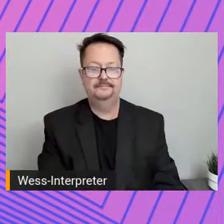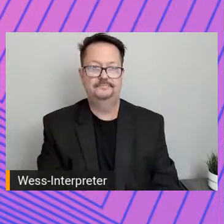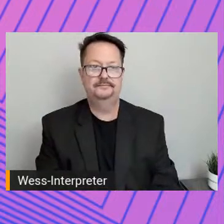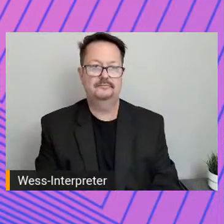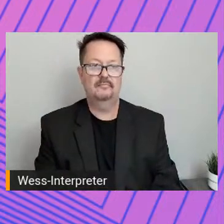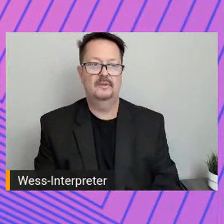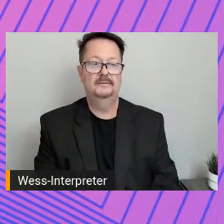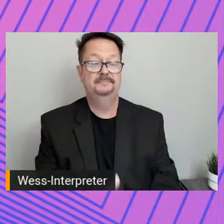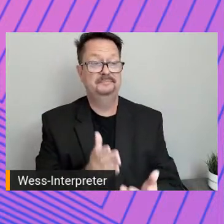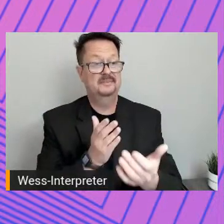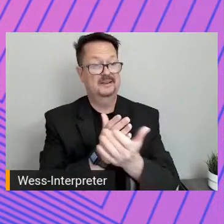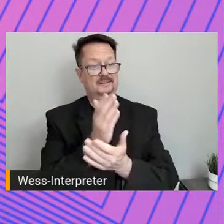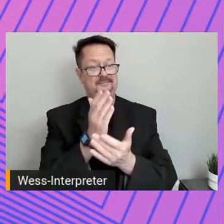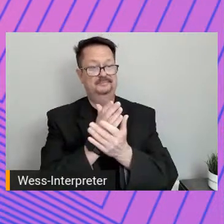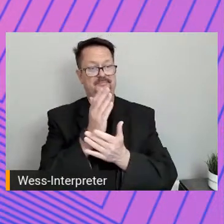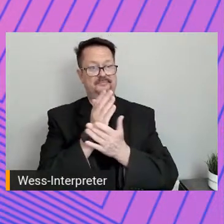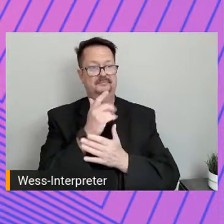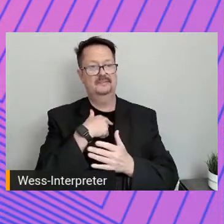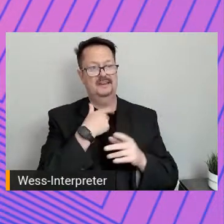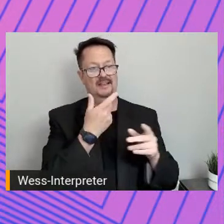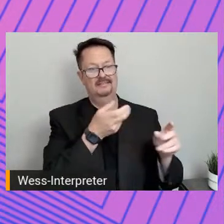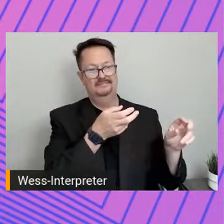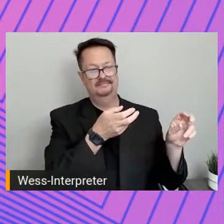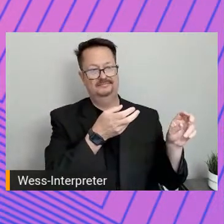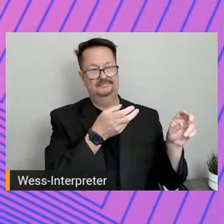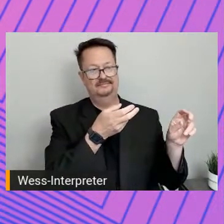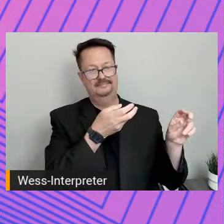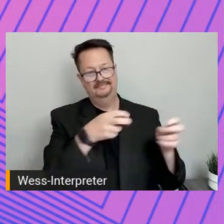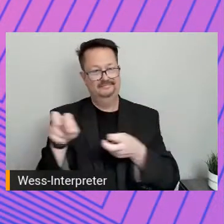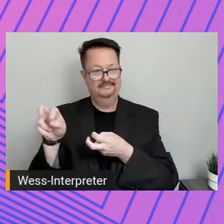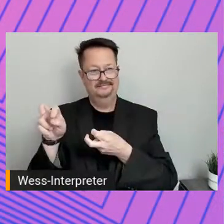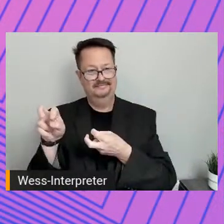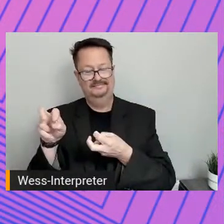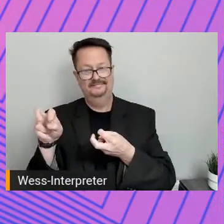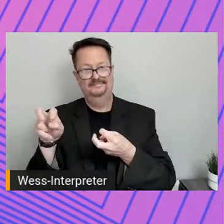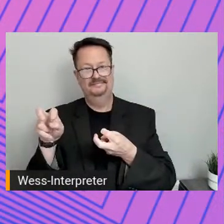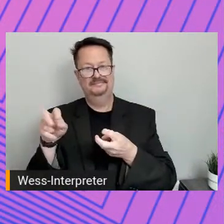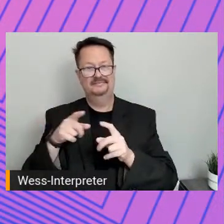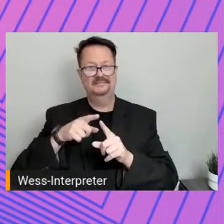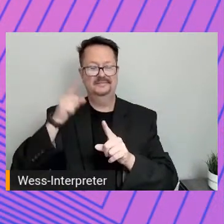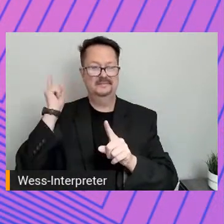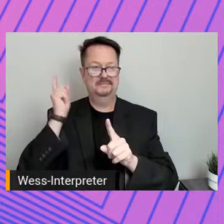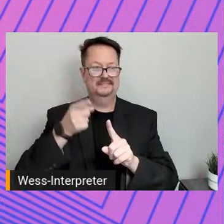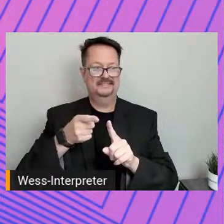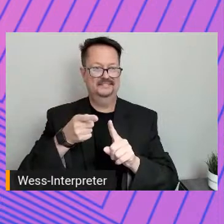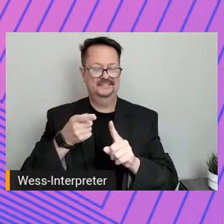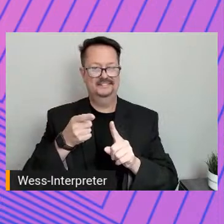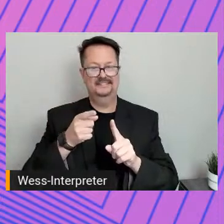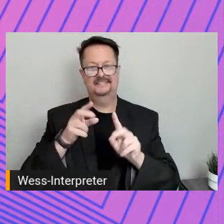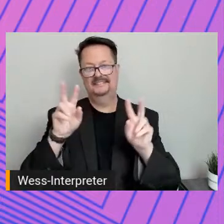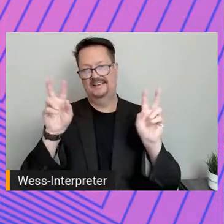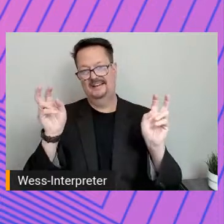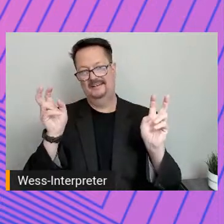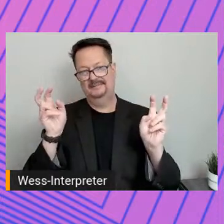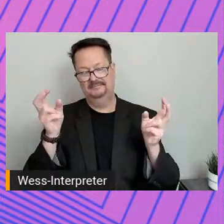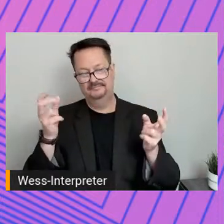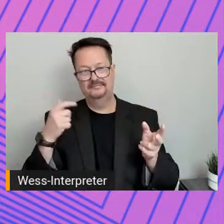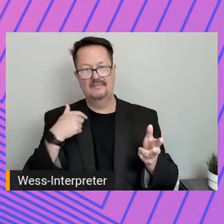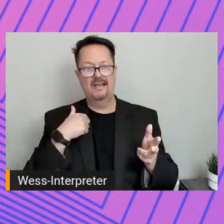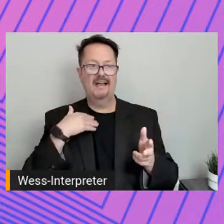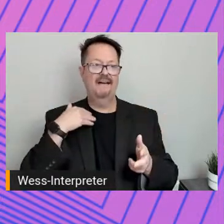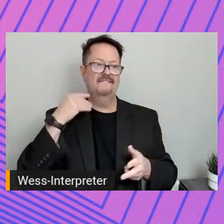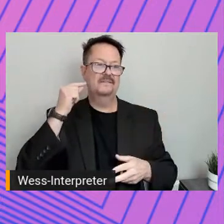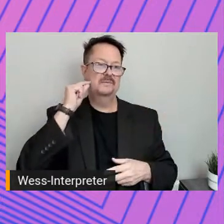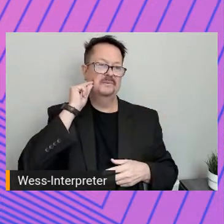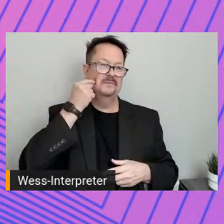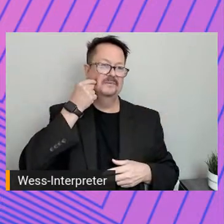All right, so I'm going to segue now more into the particular topic at hand. And I've got some cool stuff lined up